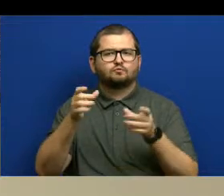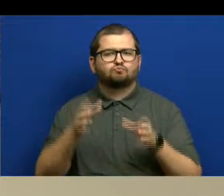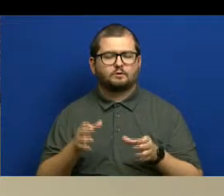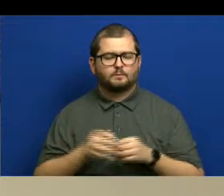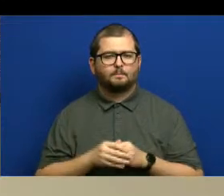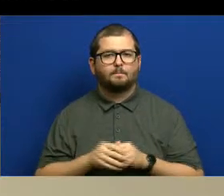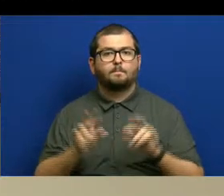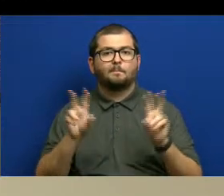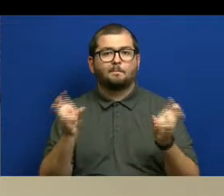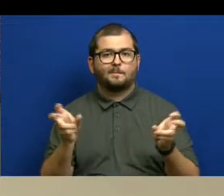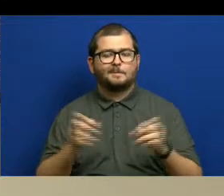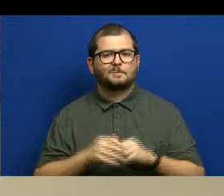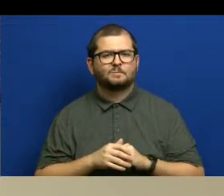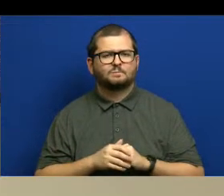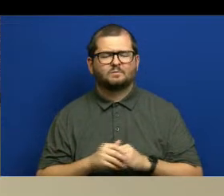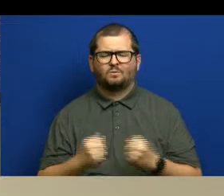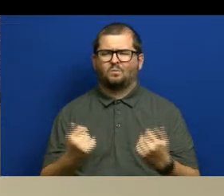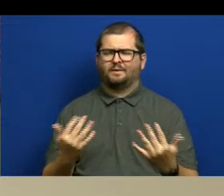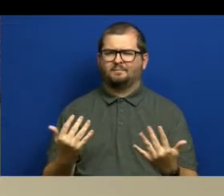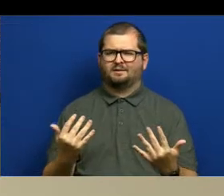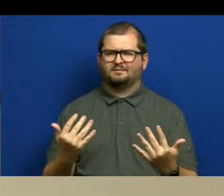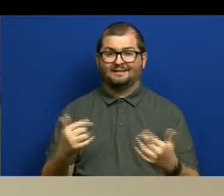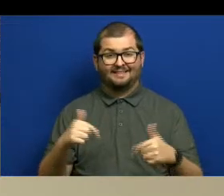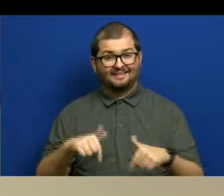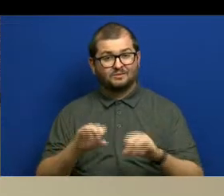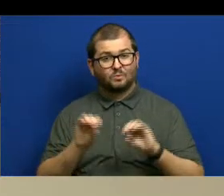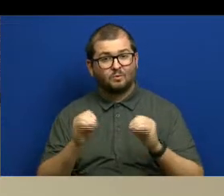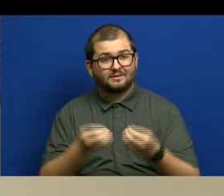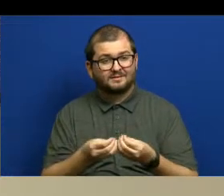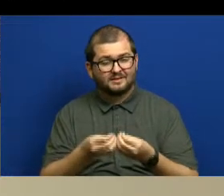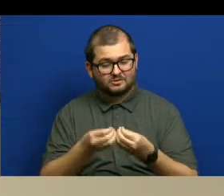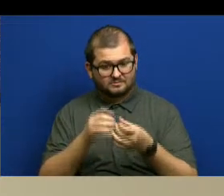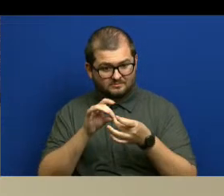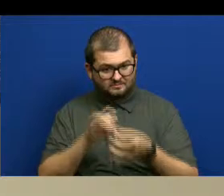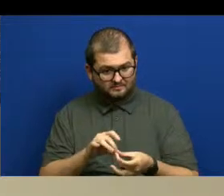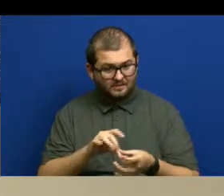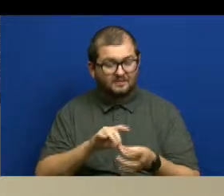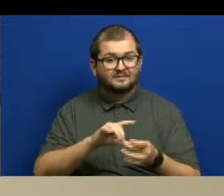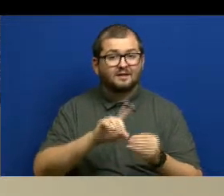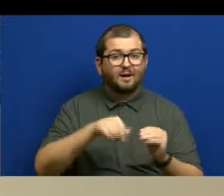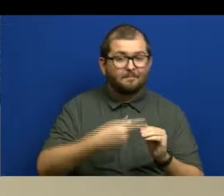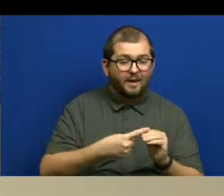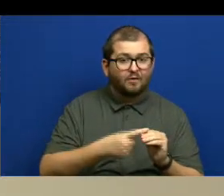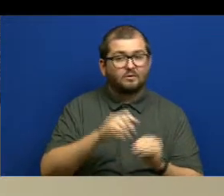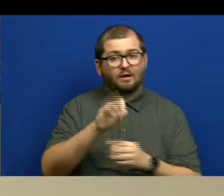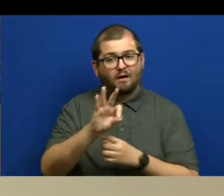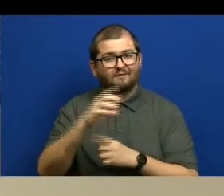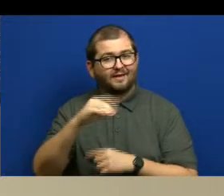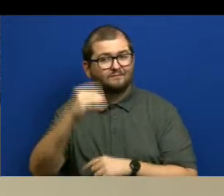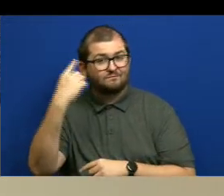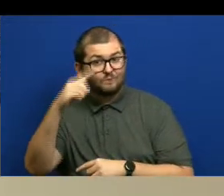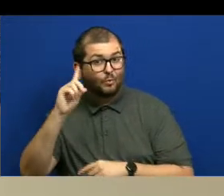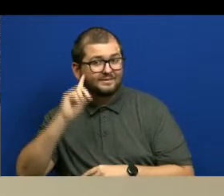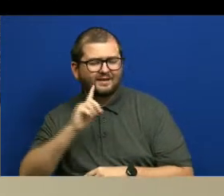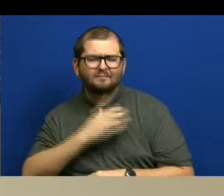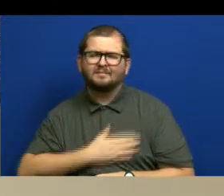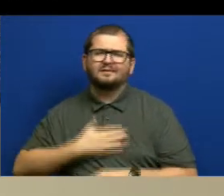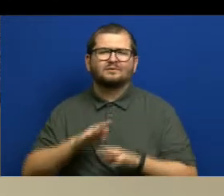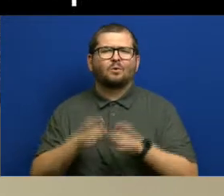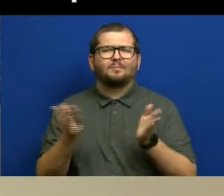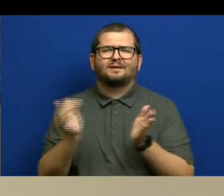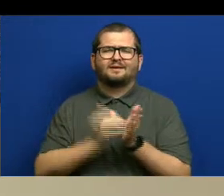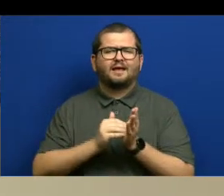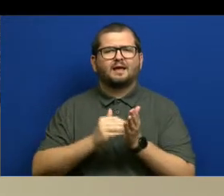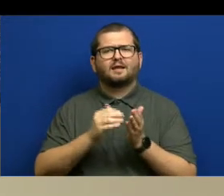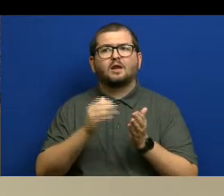follows. Wait a minute. This organization is about, of, and for the deaf, so please reopen and put forth effort